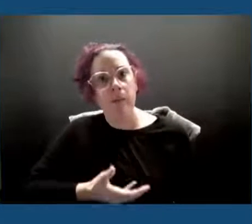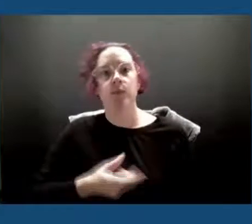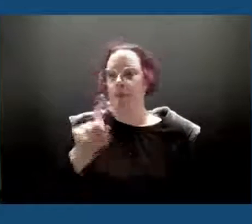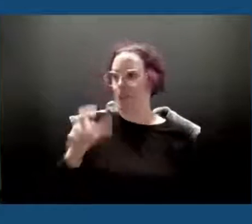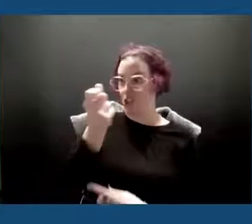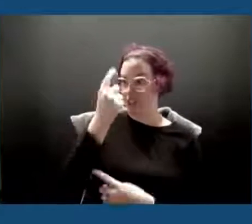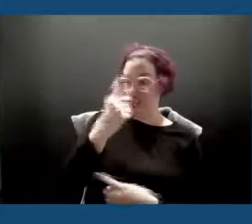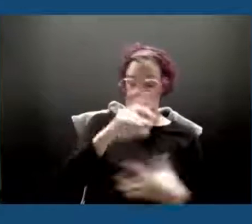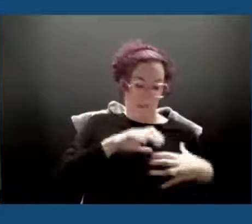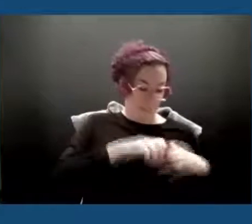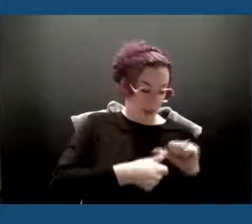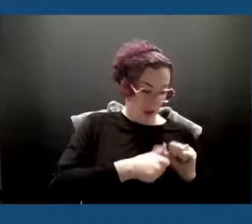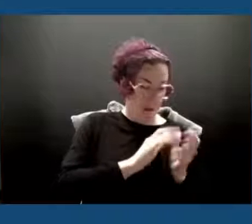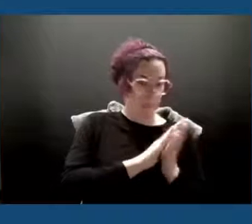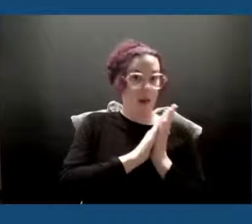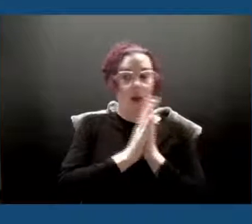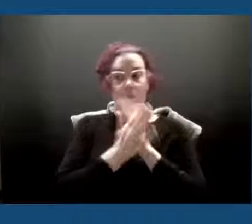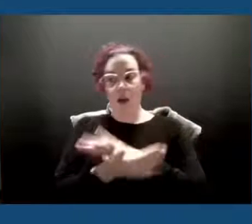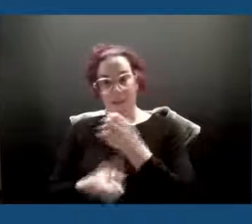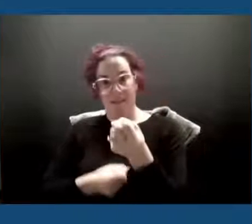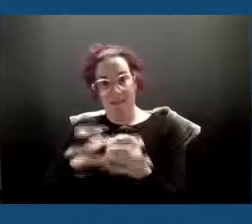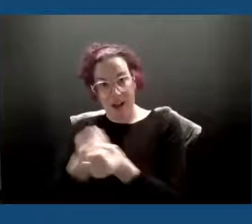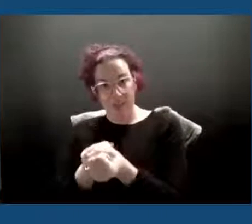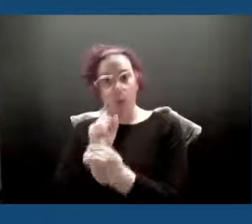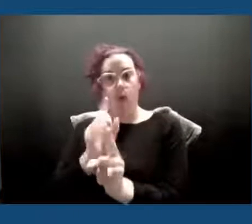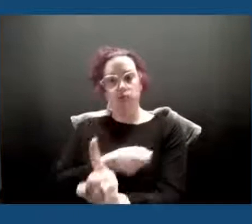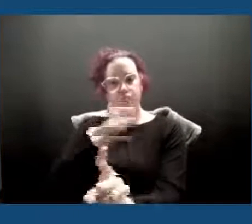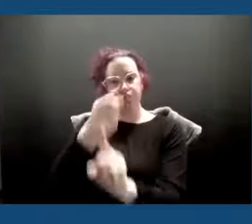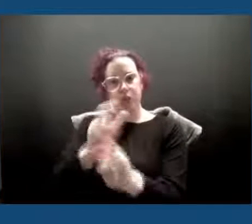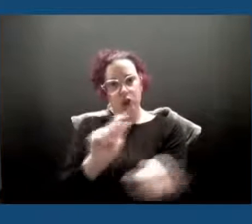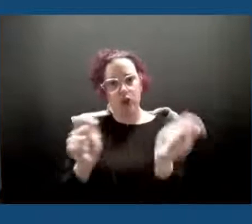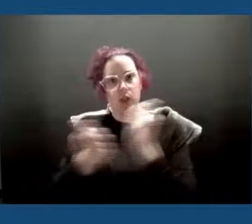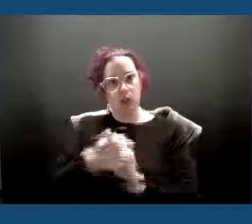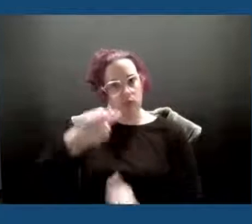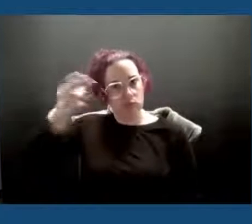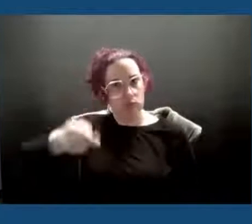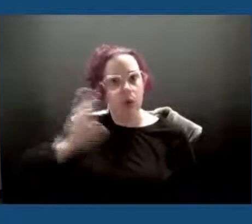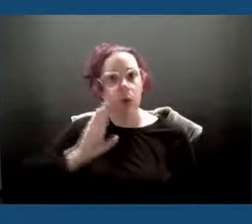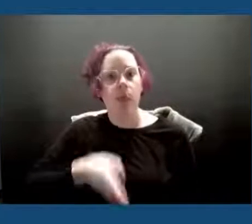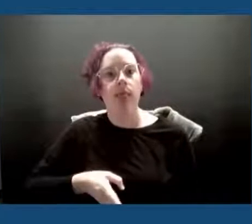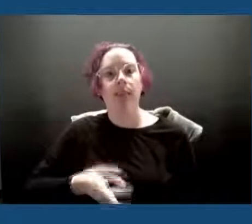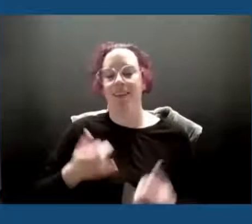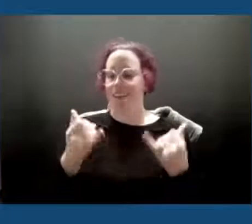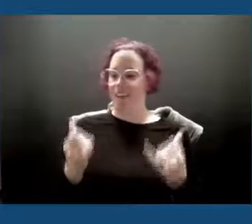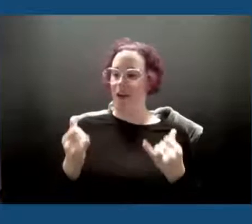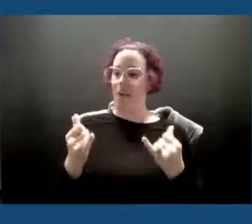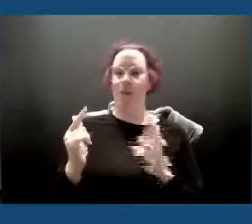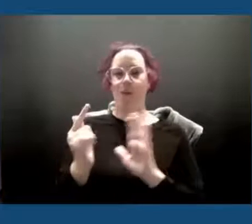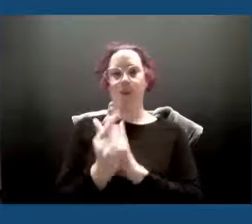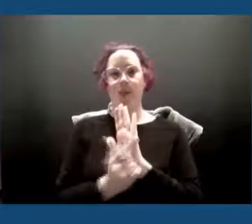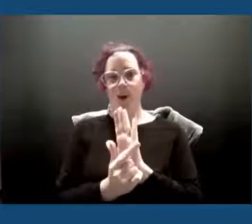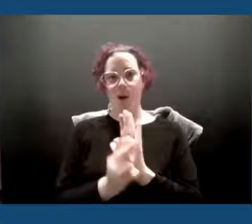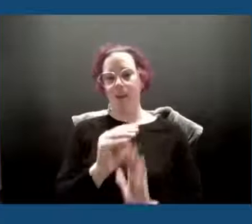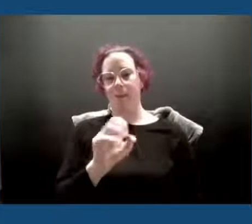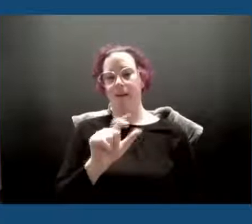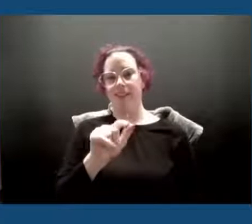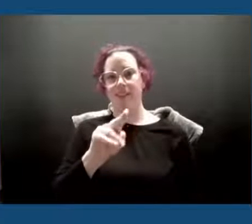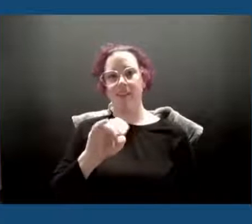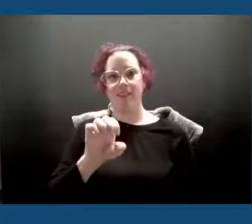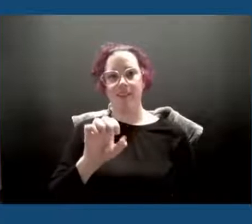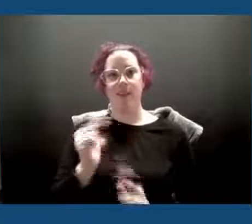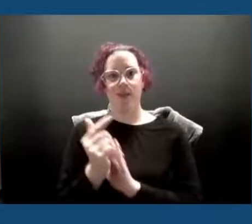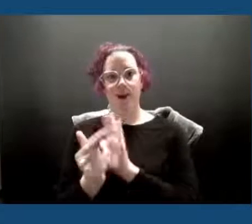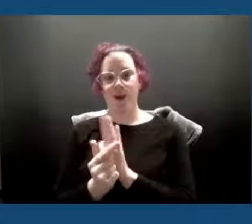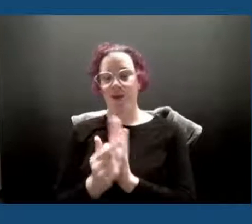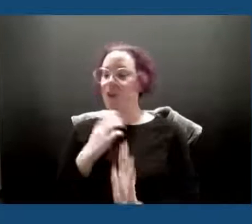activism, into change. And now we have Melanie's Law. I wish my mom could have met you.